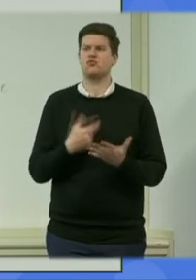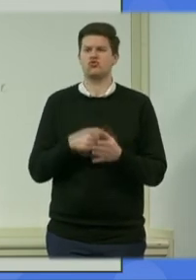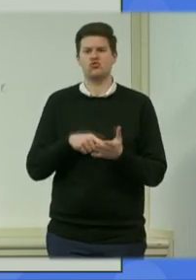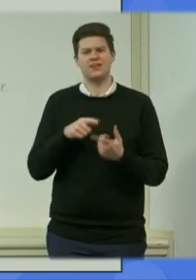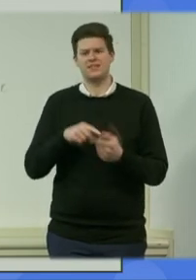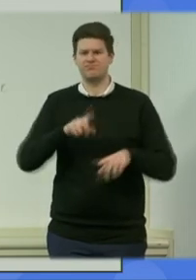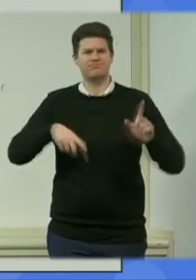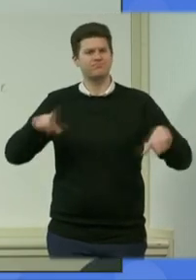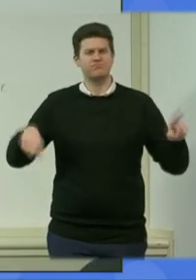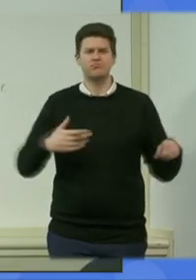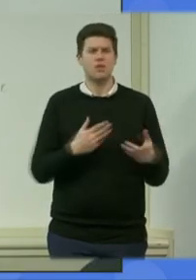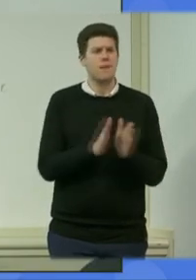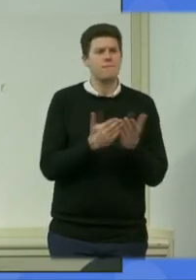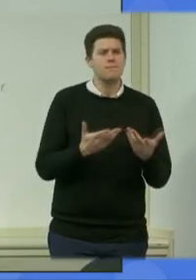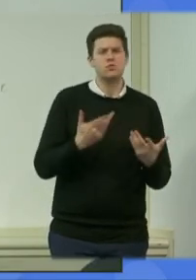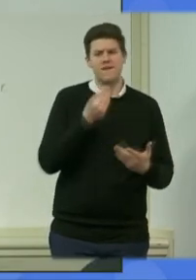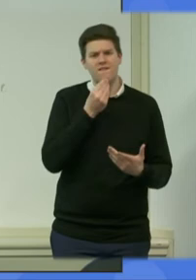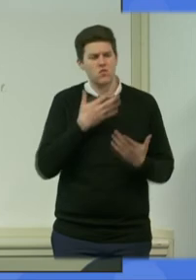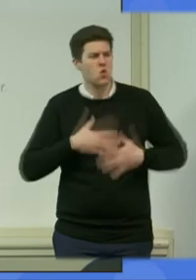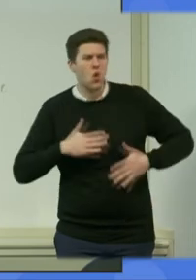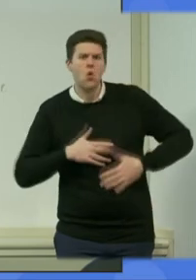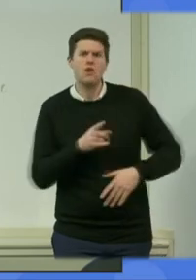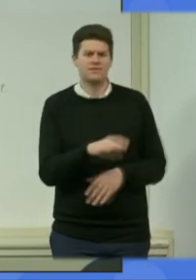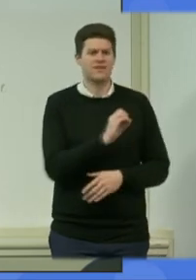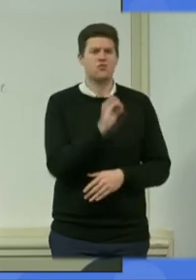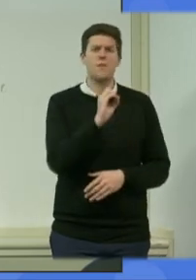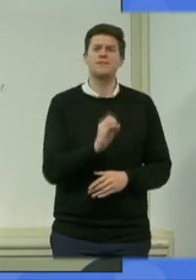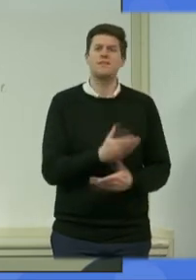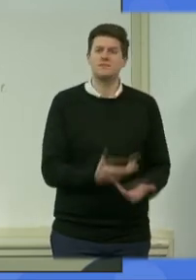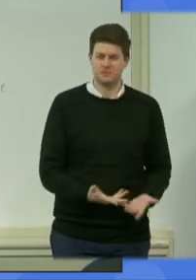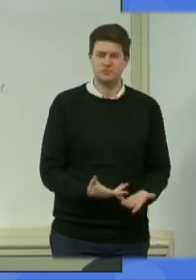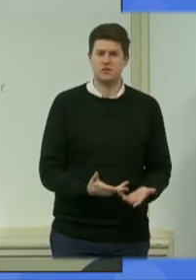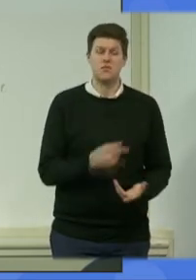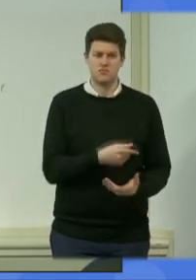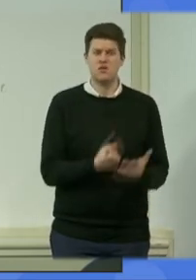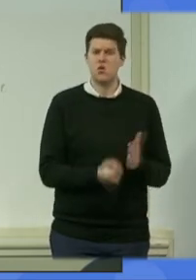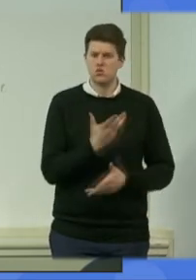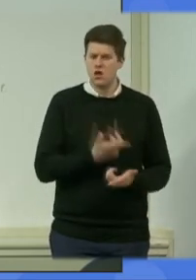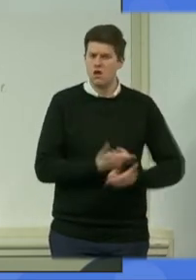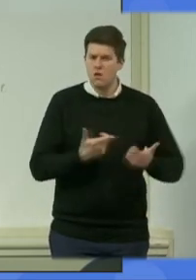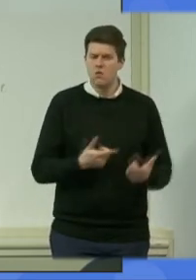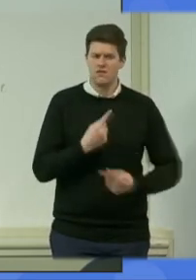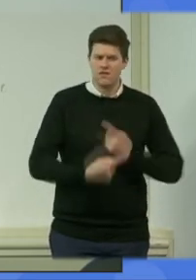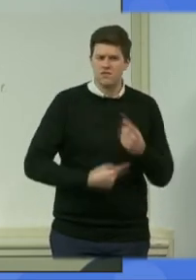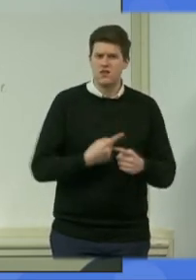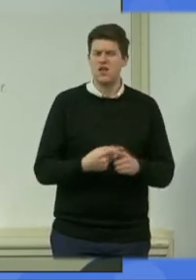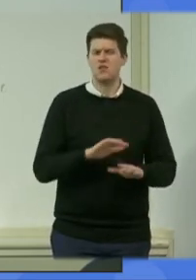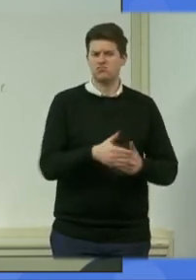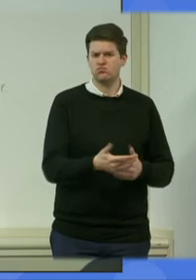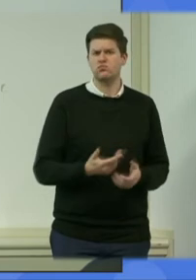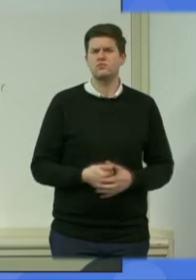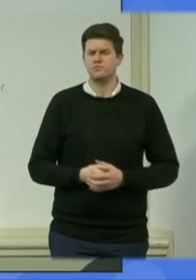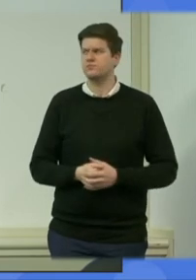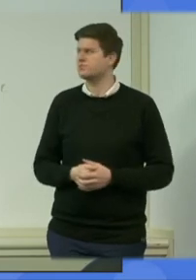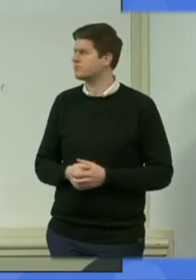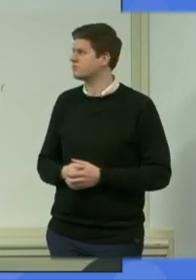and clothes. Those cost tens of billions of pounds a year. And these are throughout the tax system. Now, the clumsy thing is that some